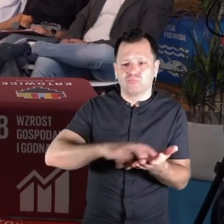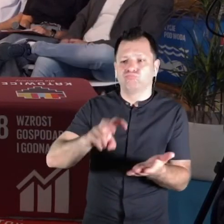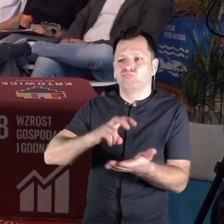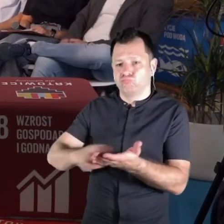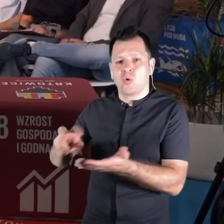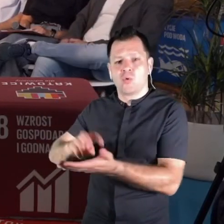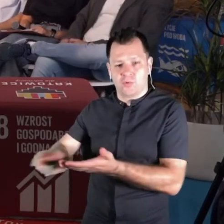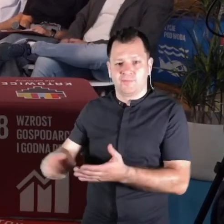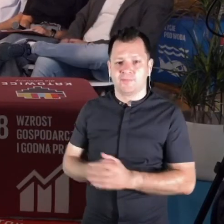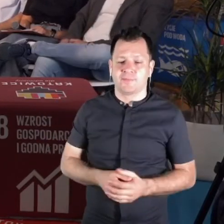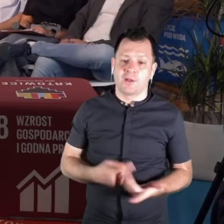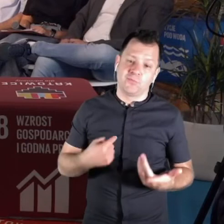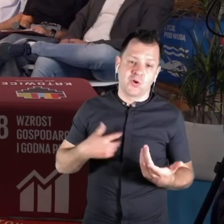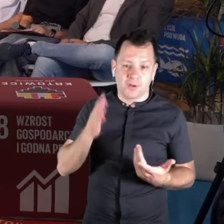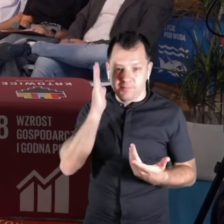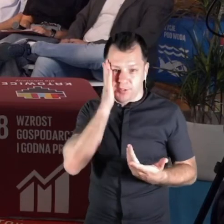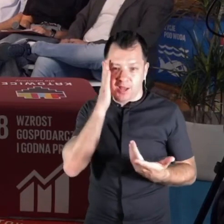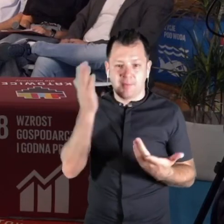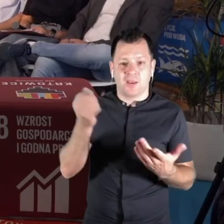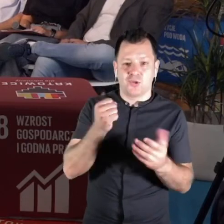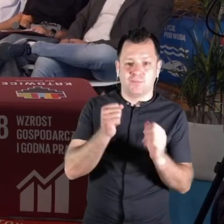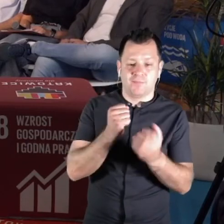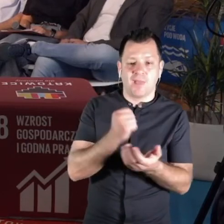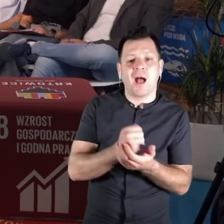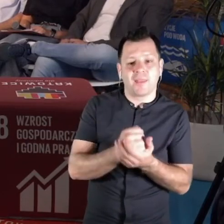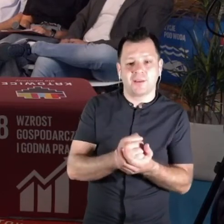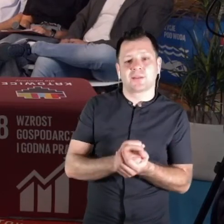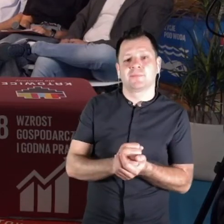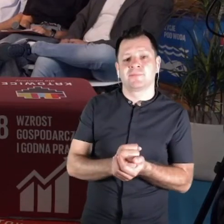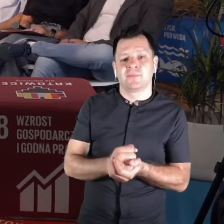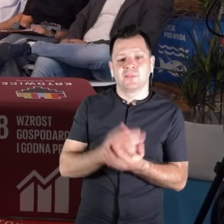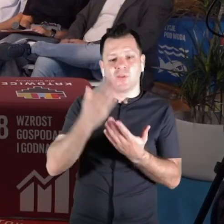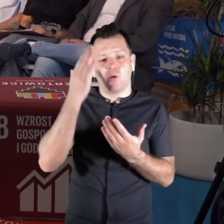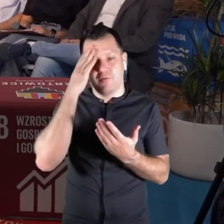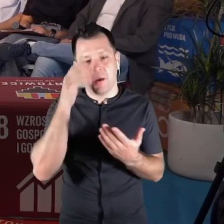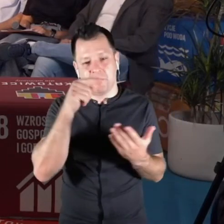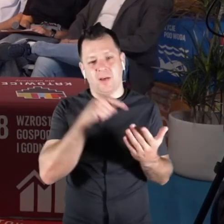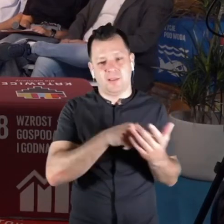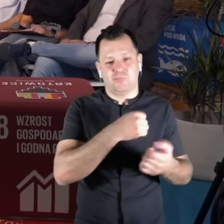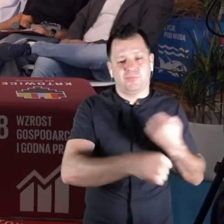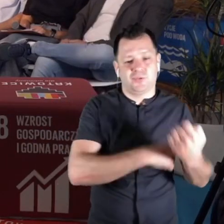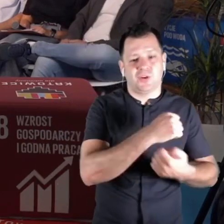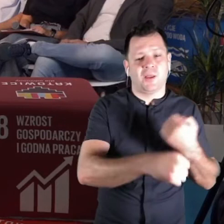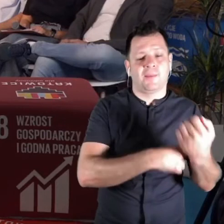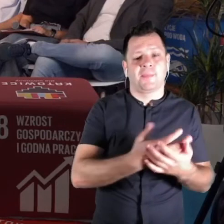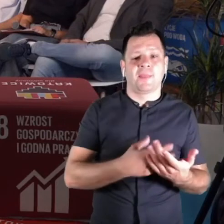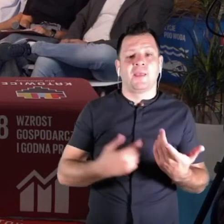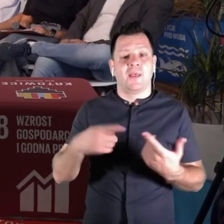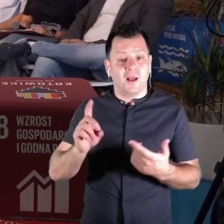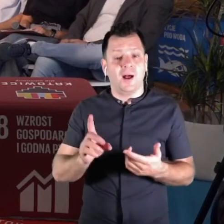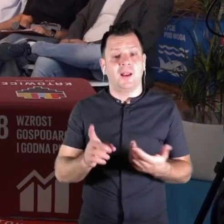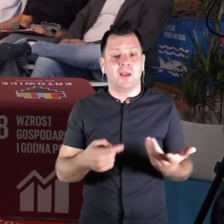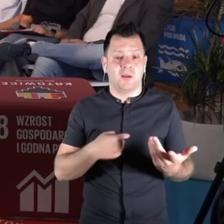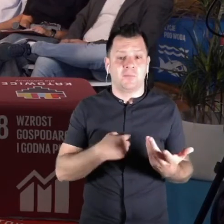are kind of spilling data without noticing, and this can be used to track you, and this is the main topic